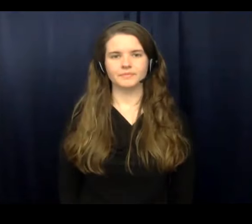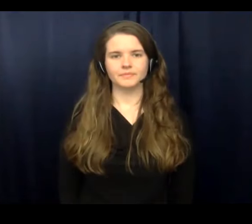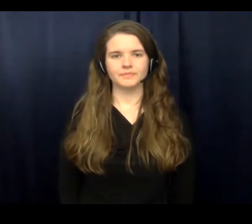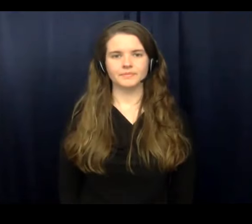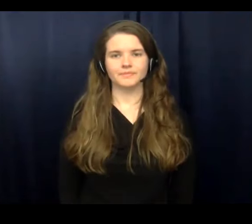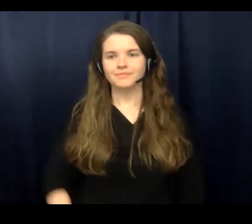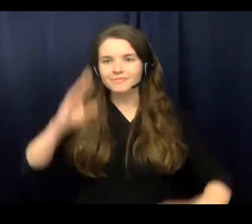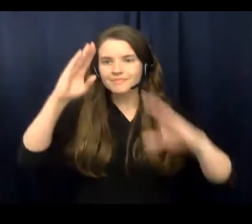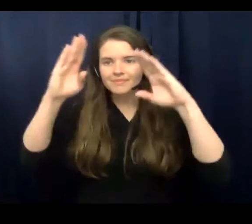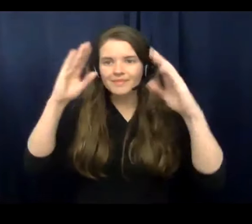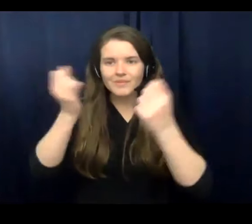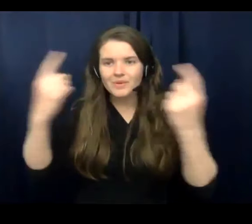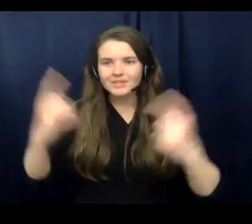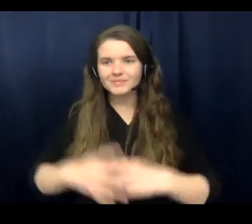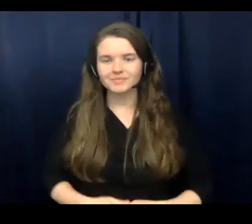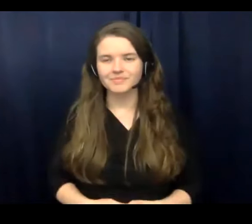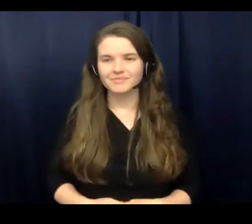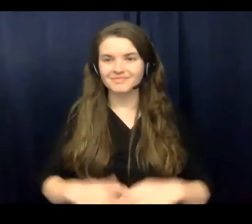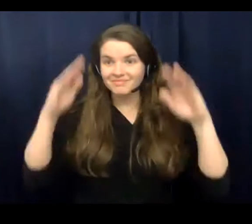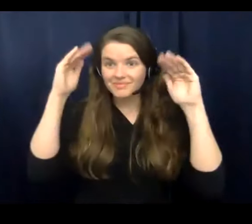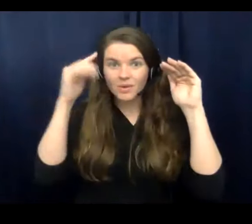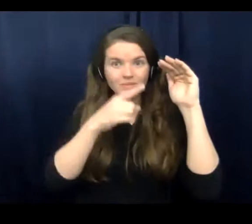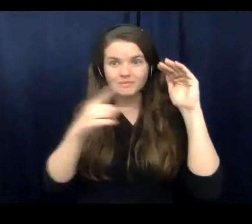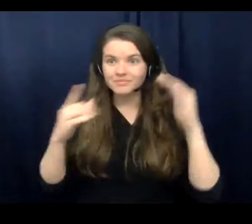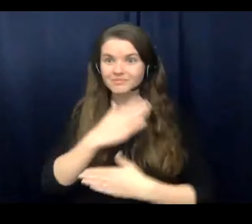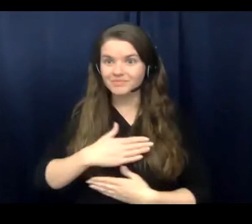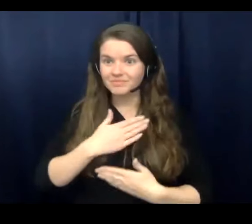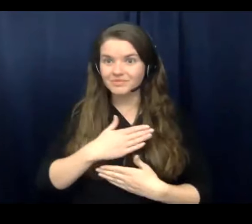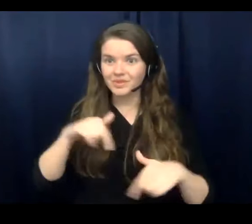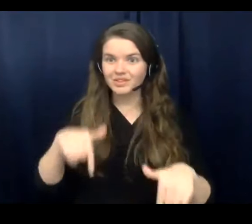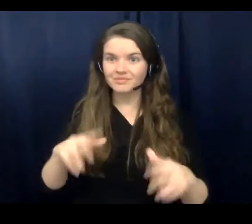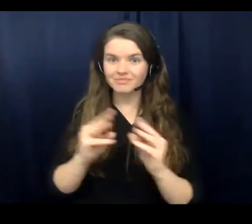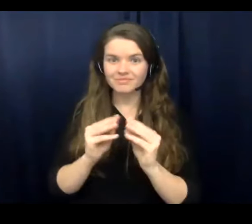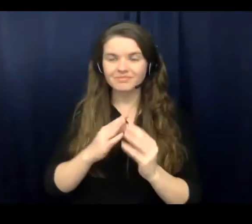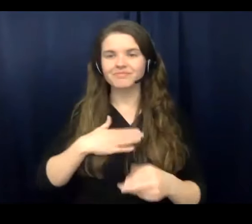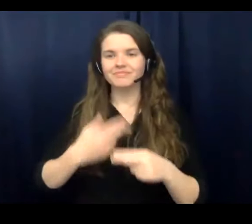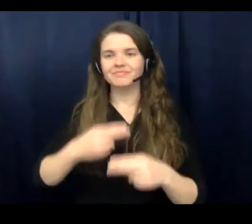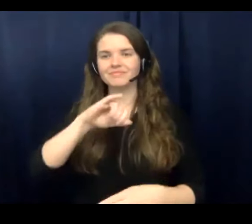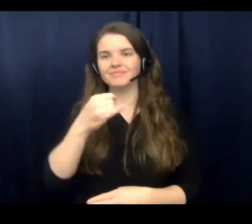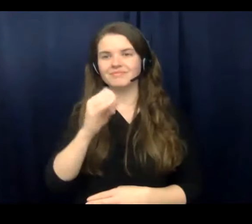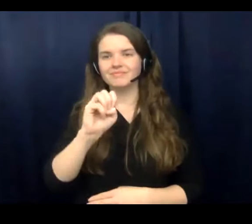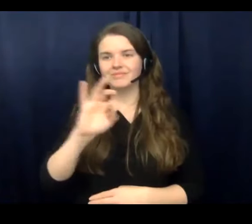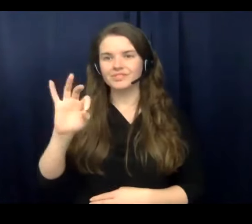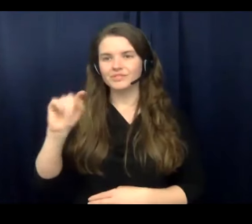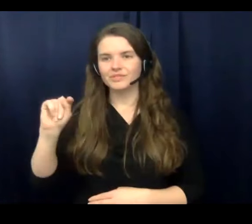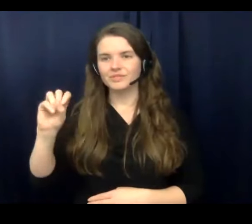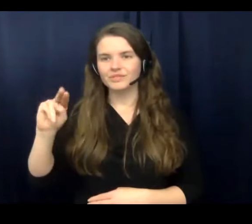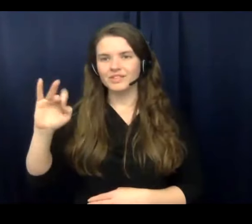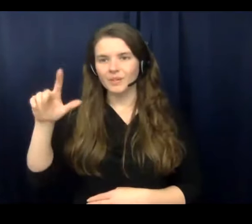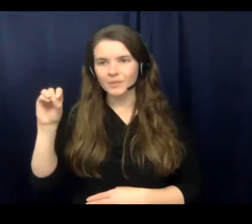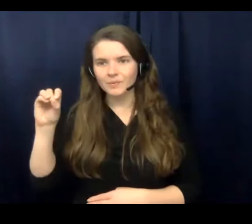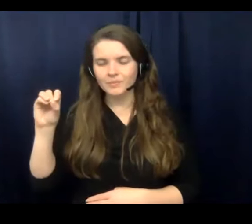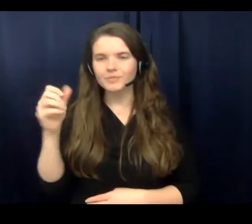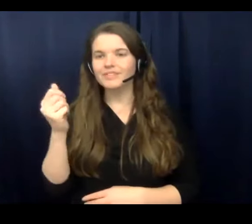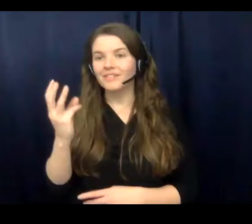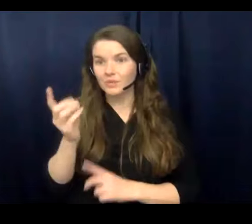Hello, everyone. I hope you've enjoyed our service. My name's Jeff Tonello. I'm gonna take a few moments here to kind of